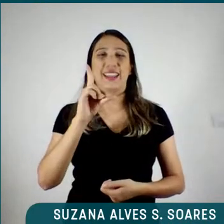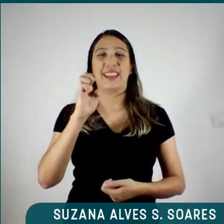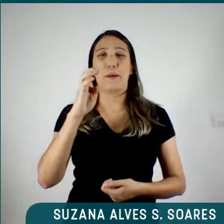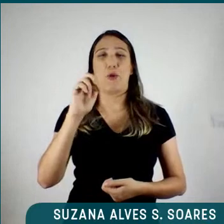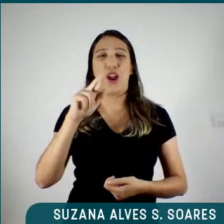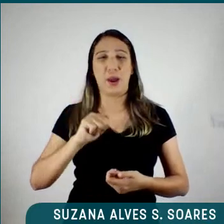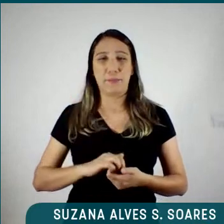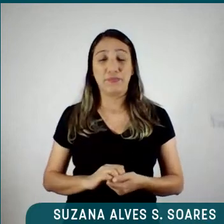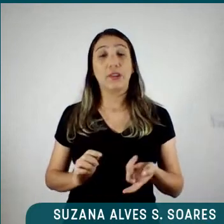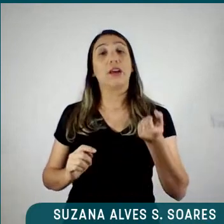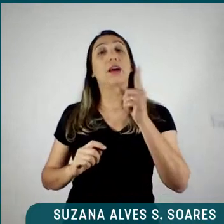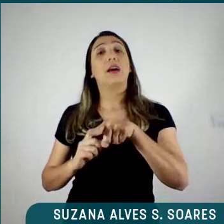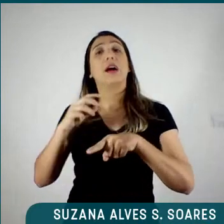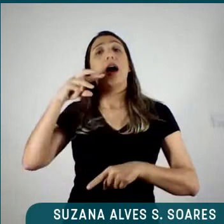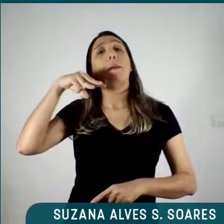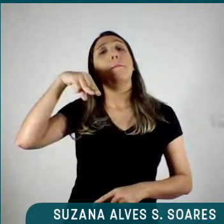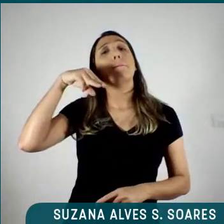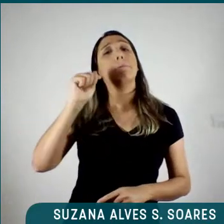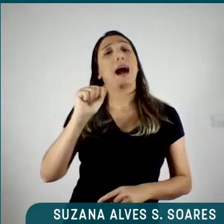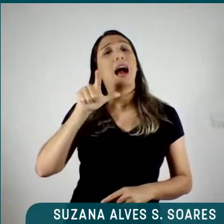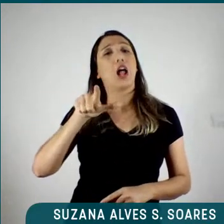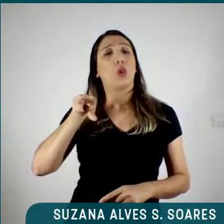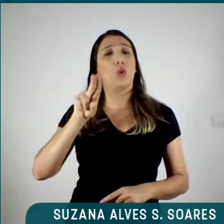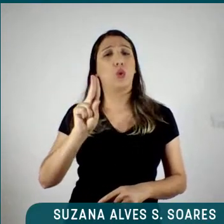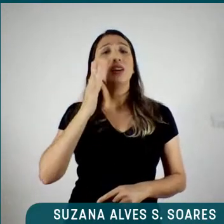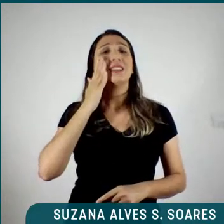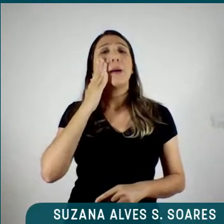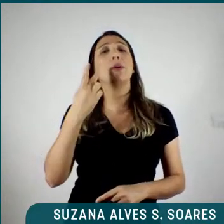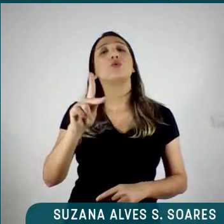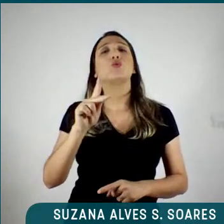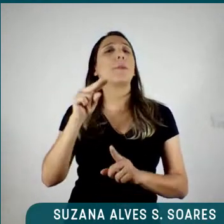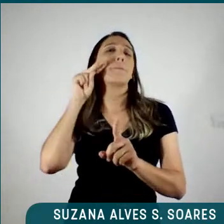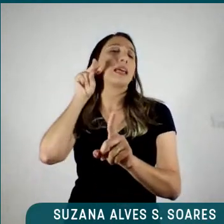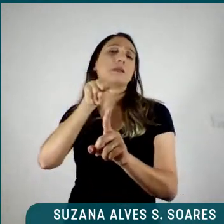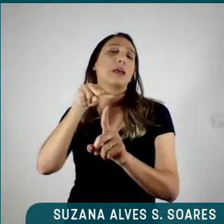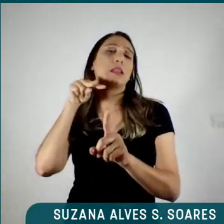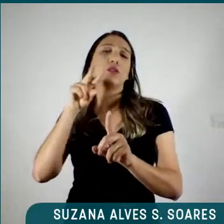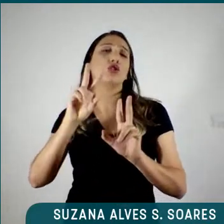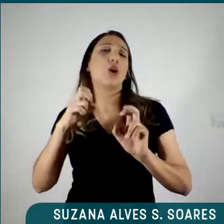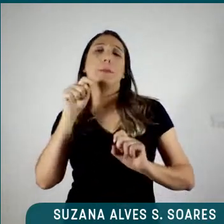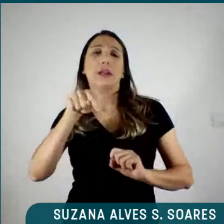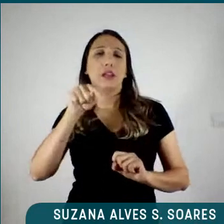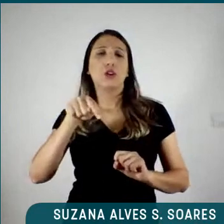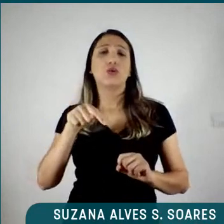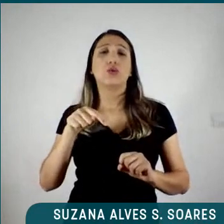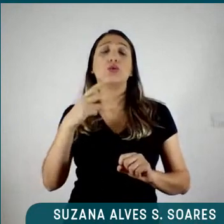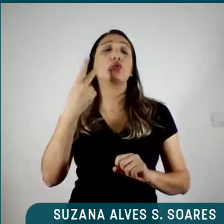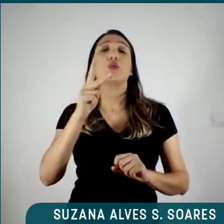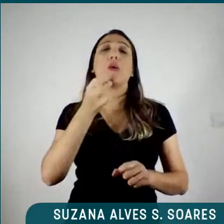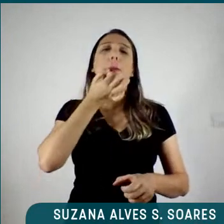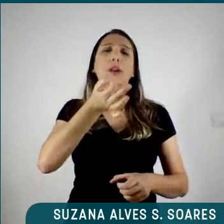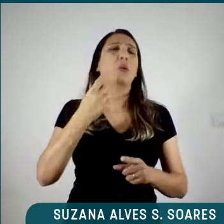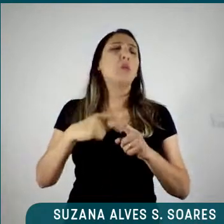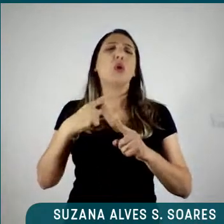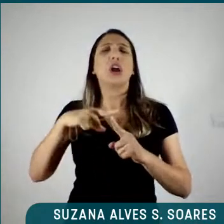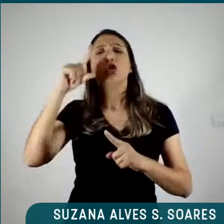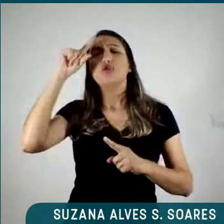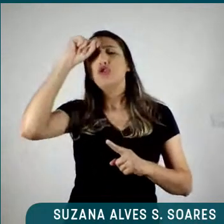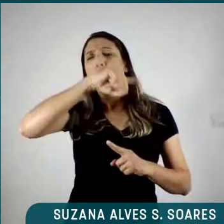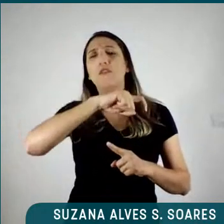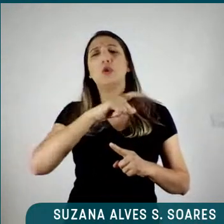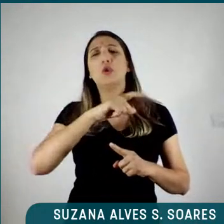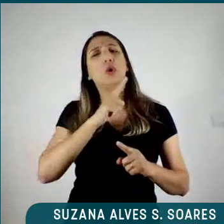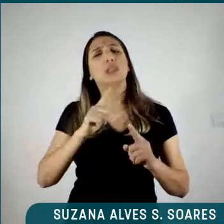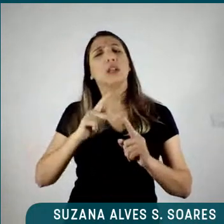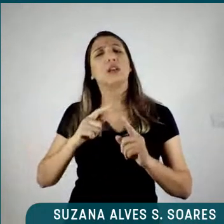short story, if I can say that. Malu, what is your opinion about that? Why it's so